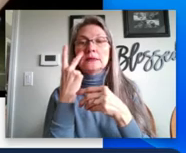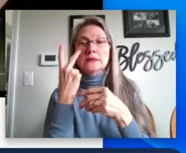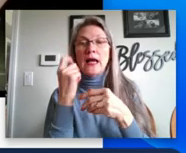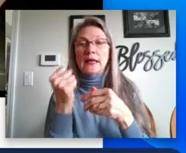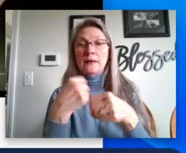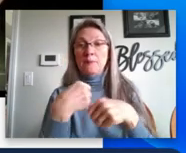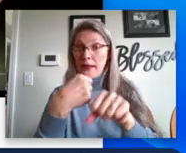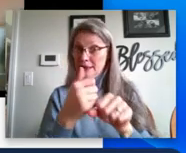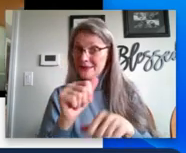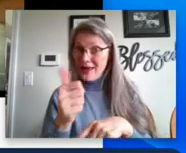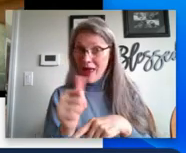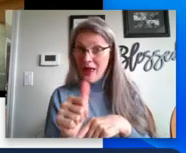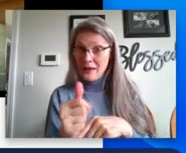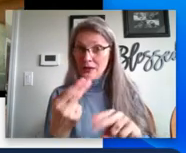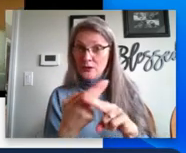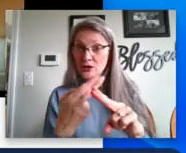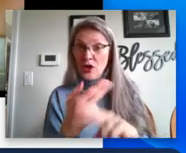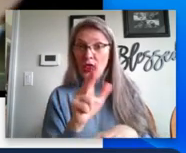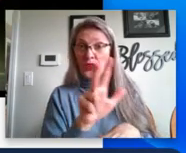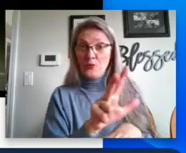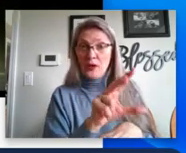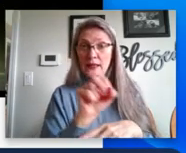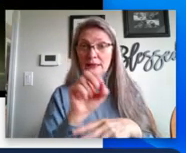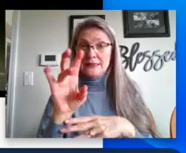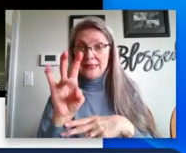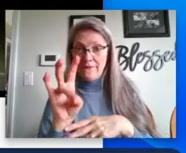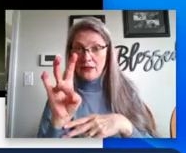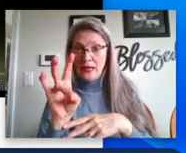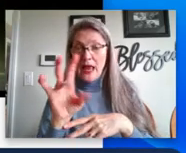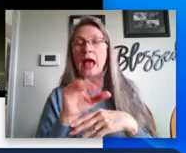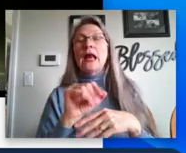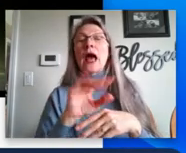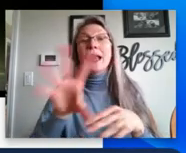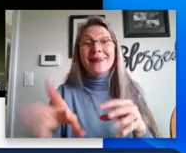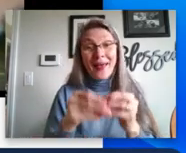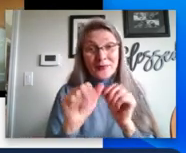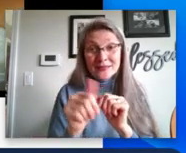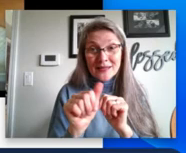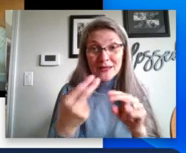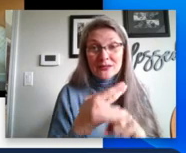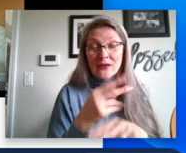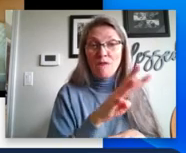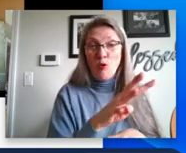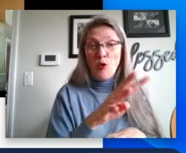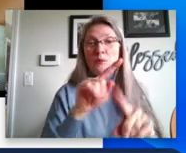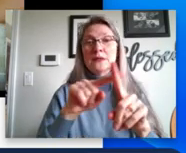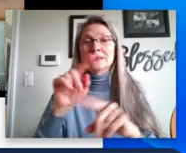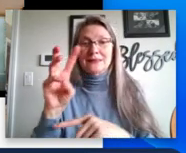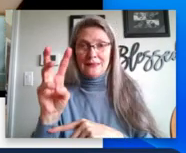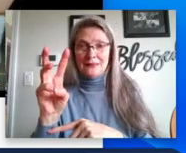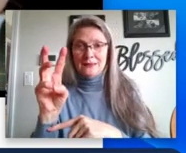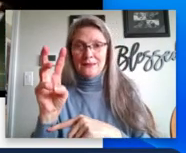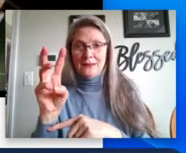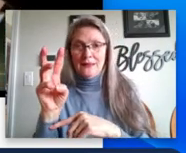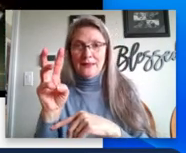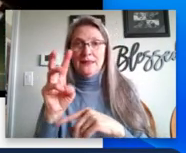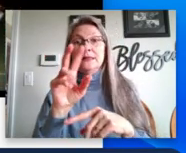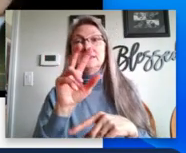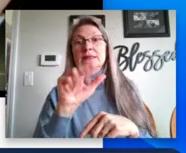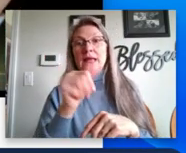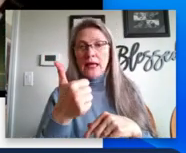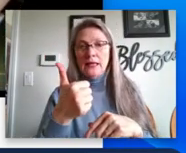a 10 using 3 and 7, and I can make another 10 using 4 and 6.